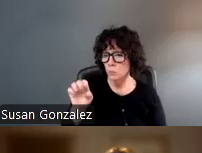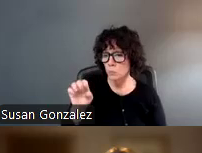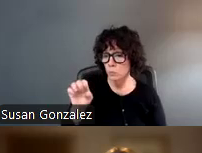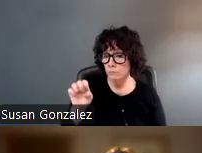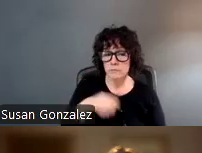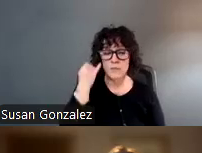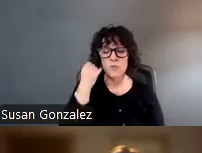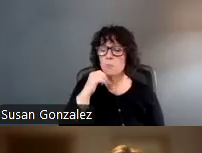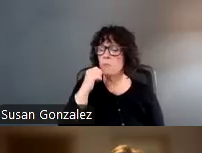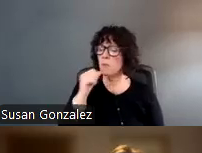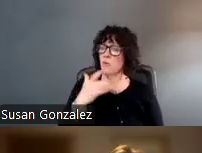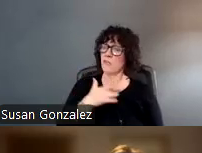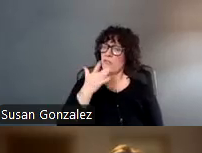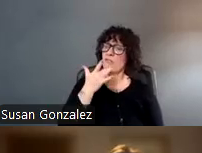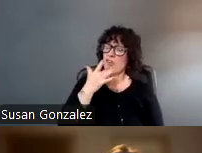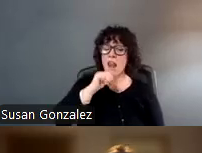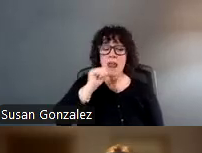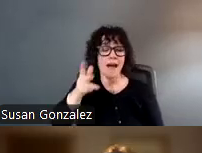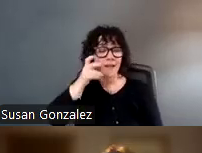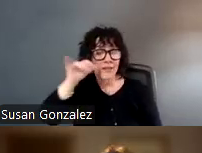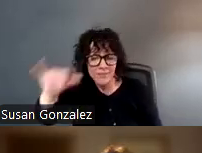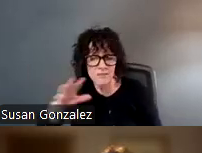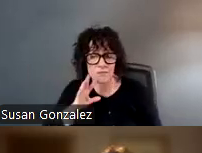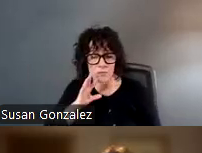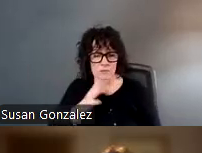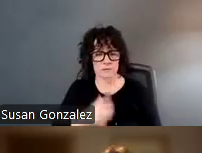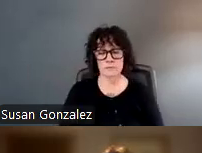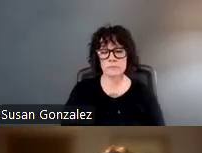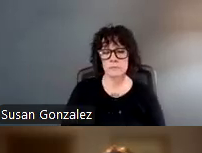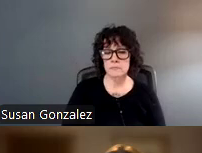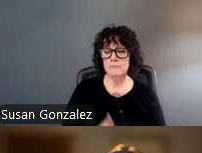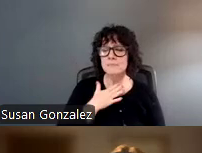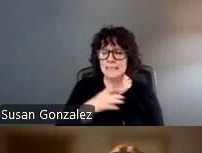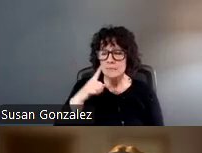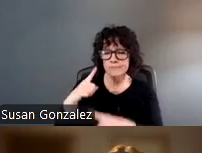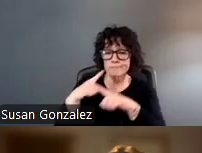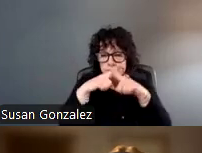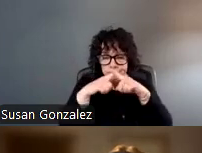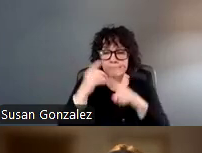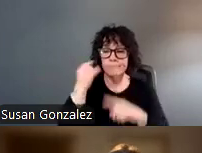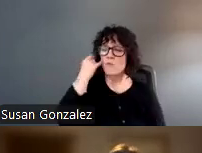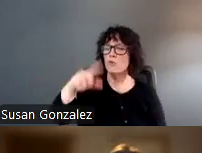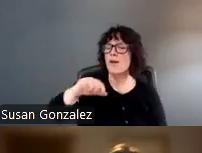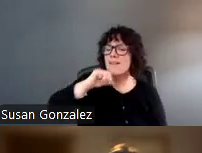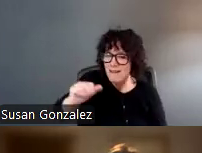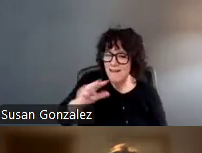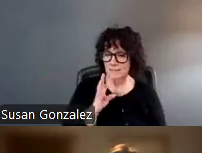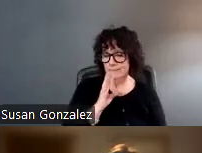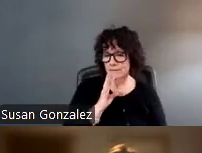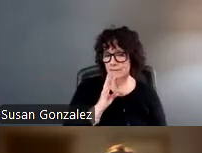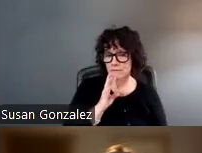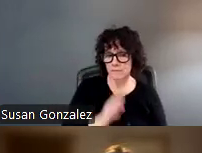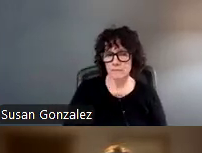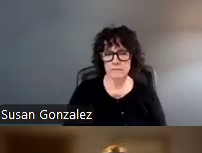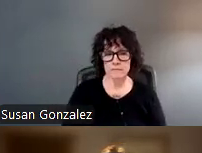Please mute your mic when you are not speaking. Hable a un ritmo moderado y haga pausas con Speak at a moderate pace